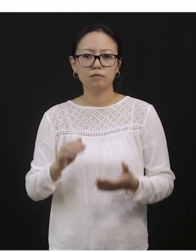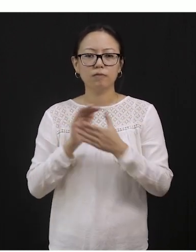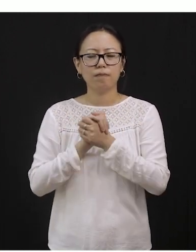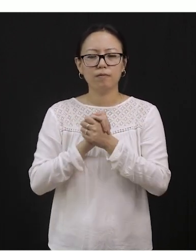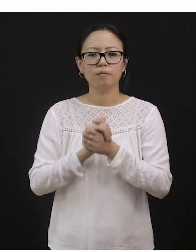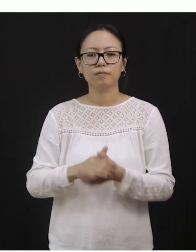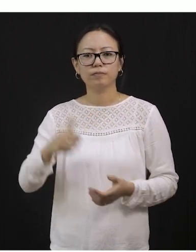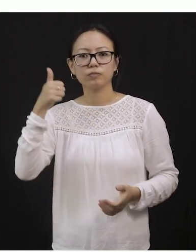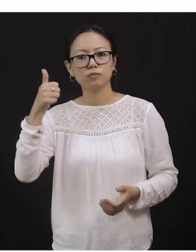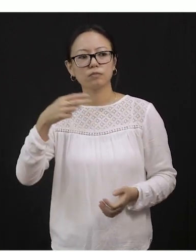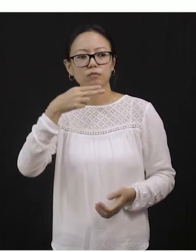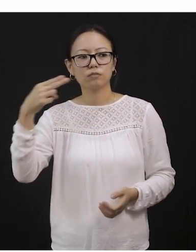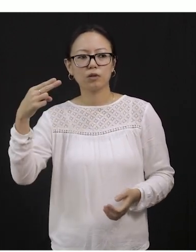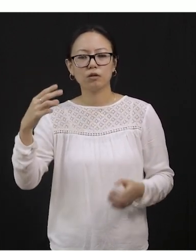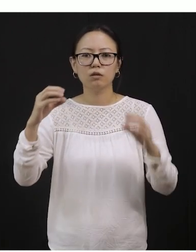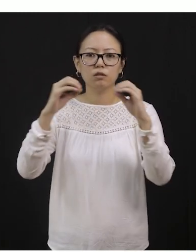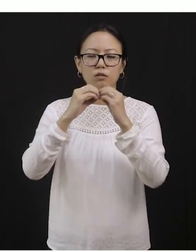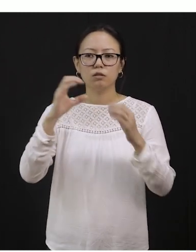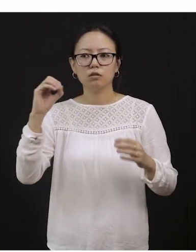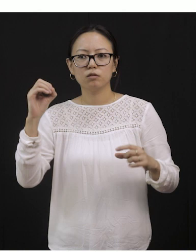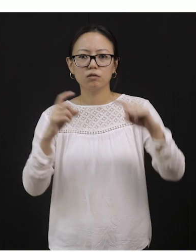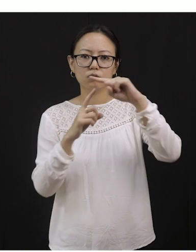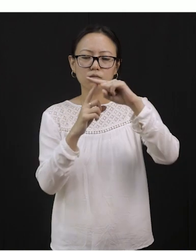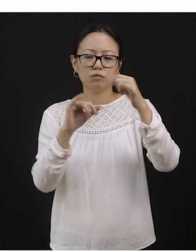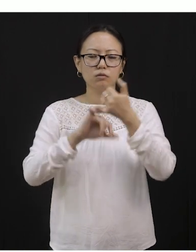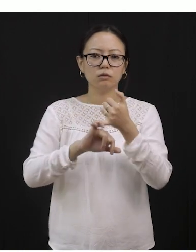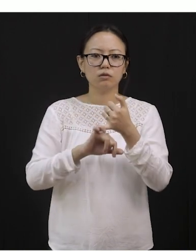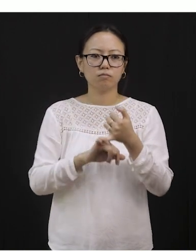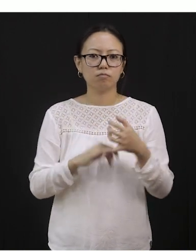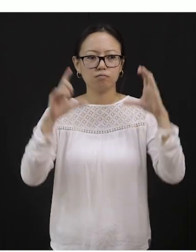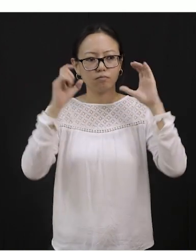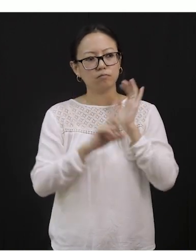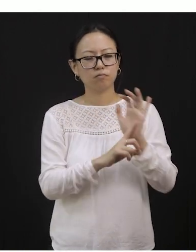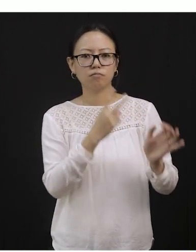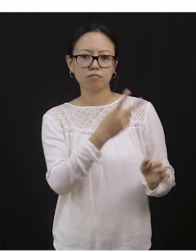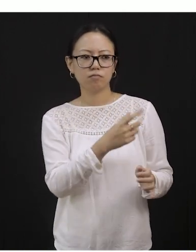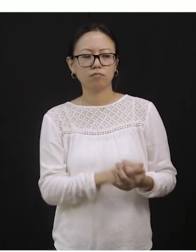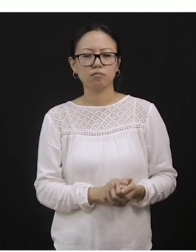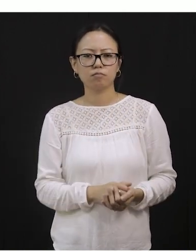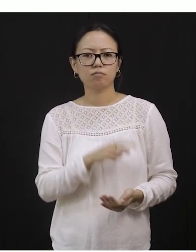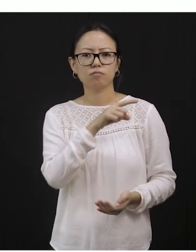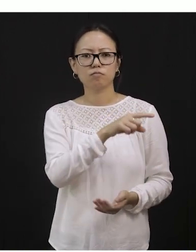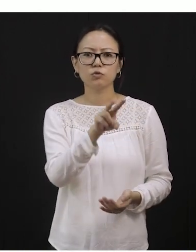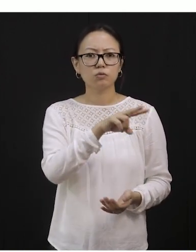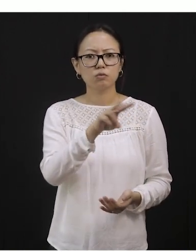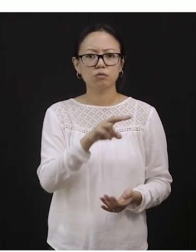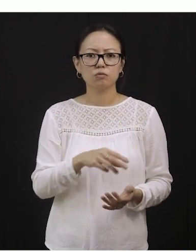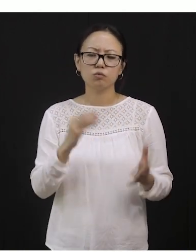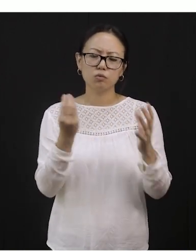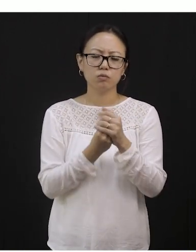Boots. And they used to go for an adventure, right? They used to go for an adventure. They used to go